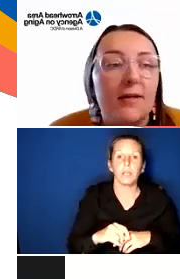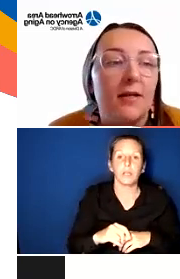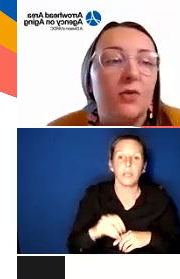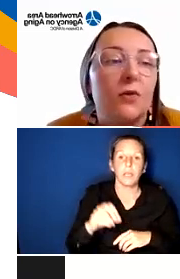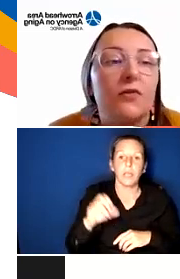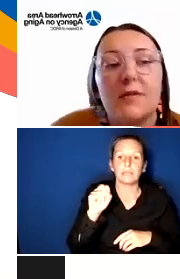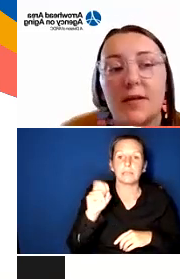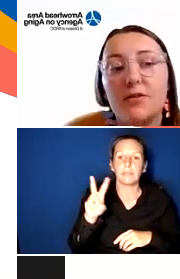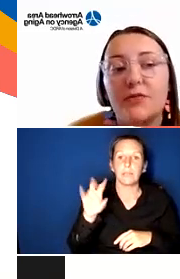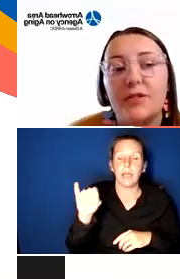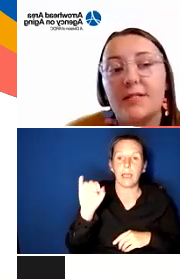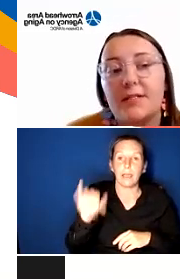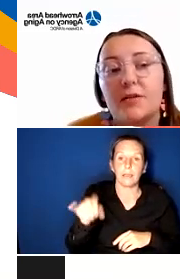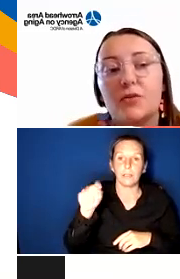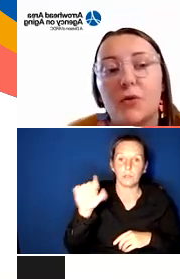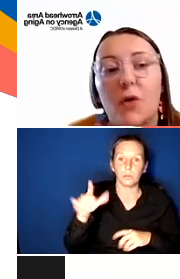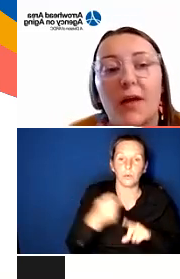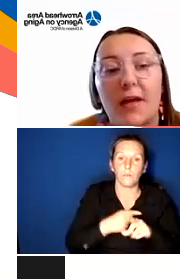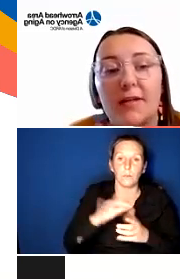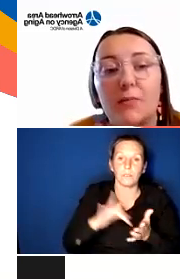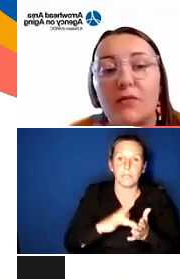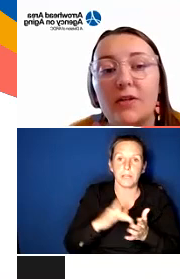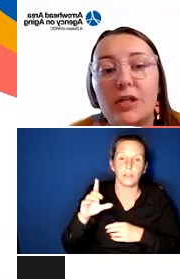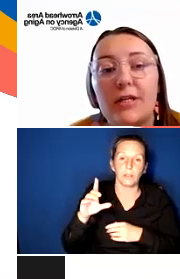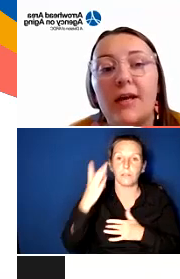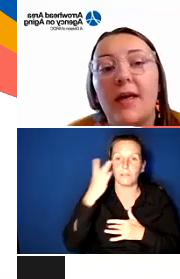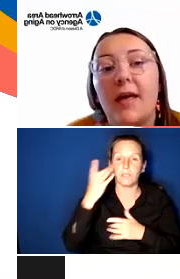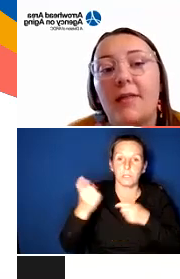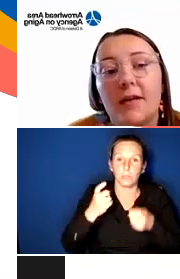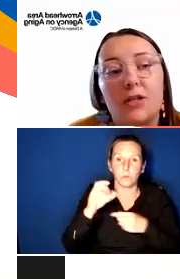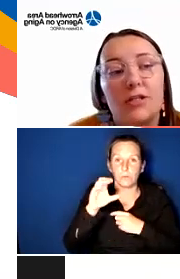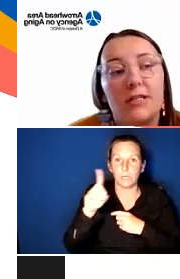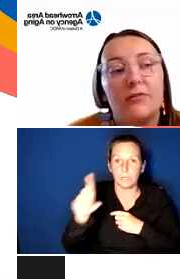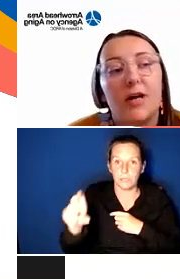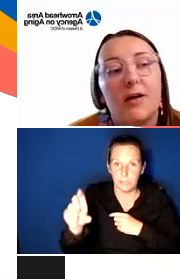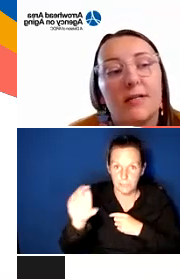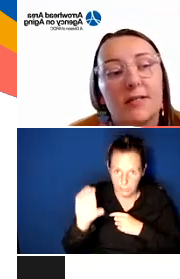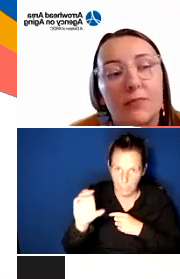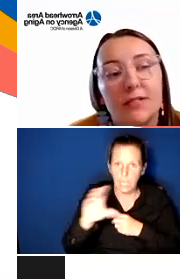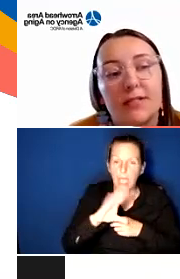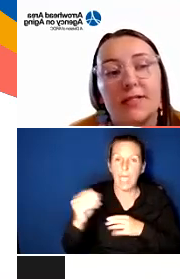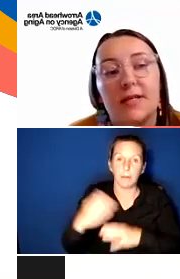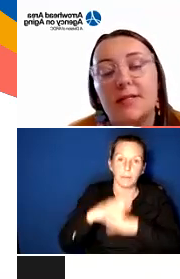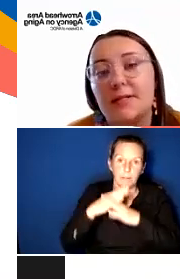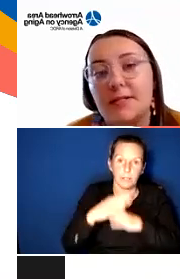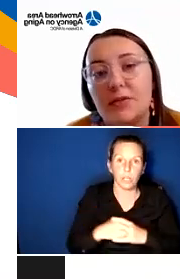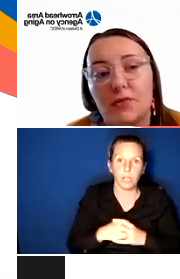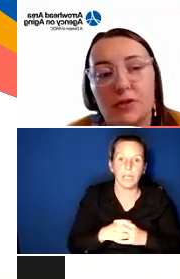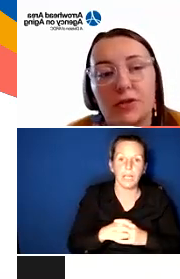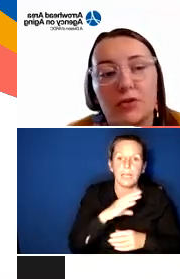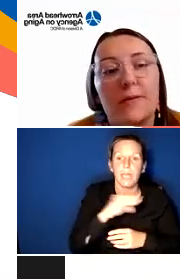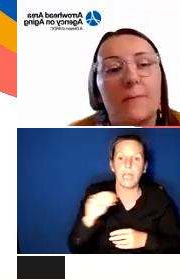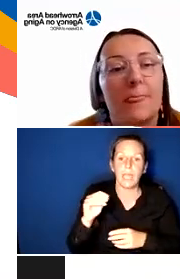SVI, is a tool from the Centers for Disease Control and Prevention and the Agency for Toxic Substances and